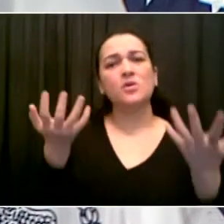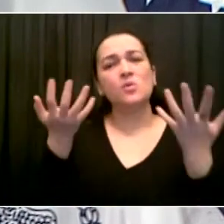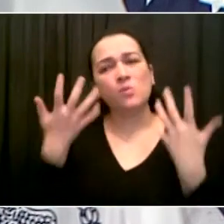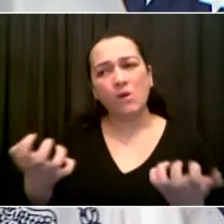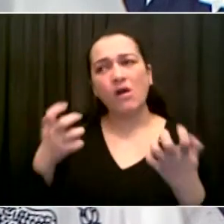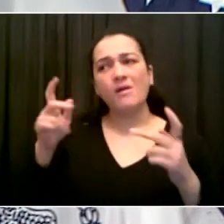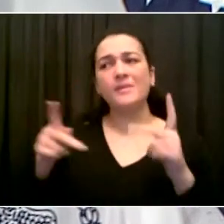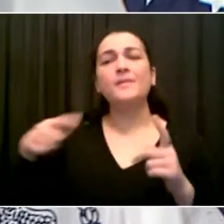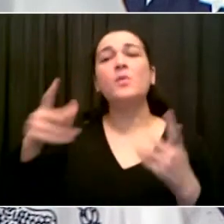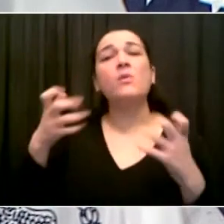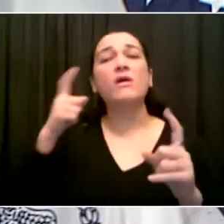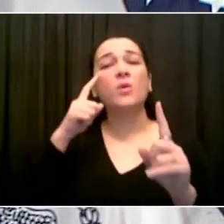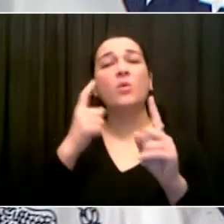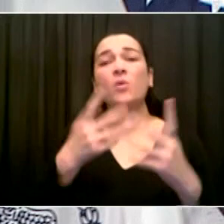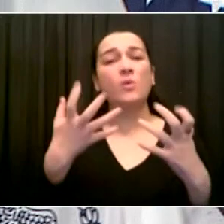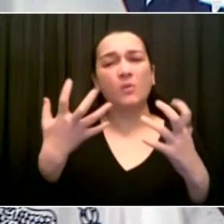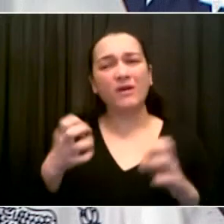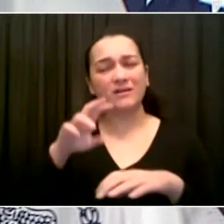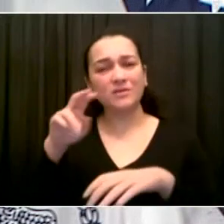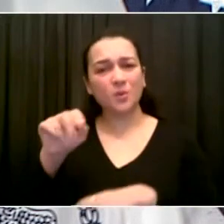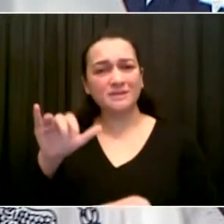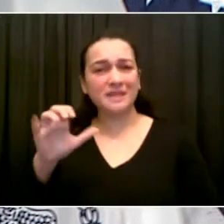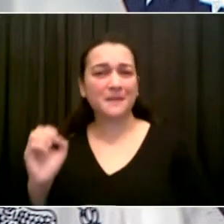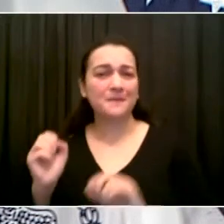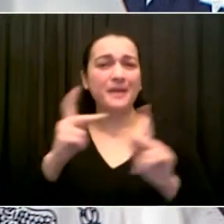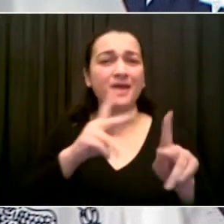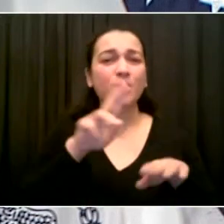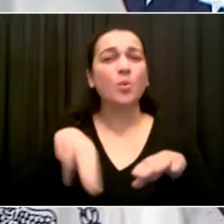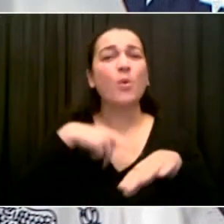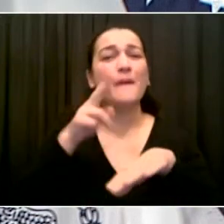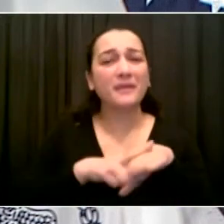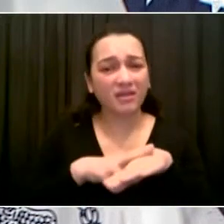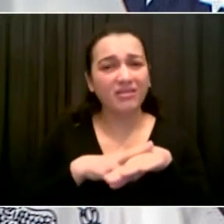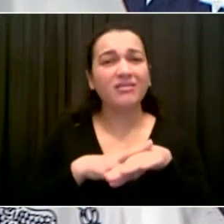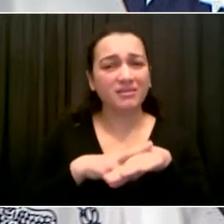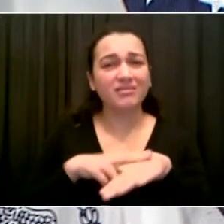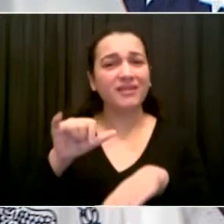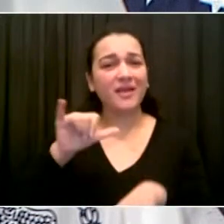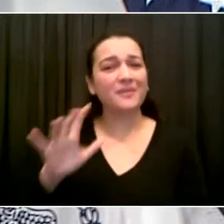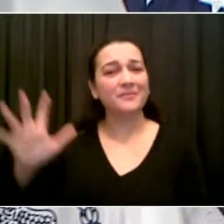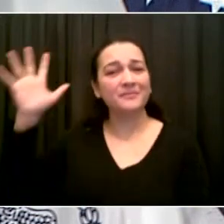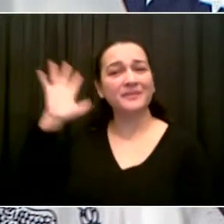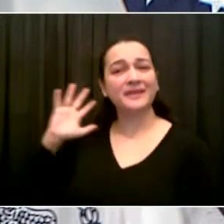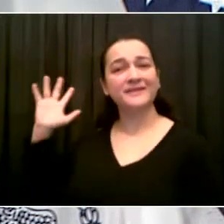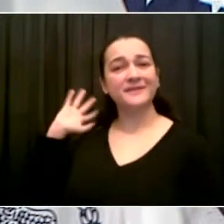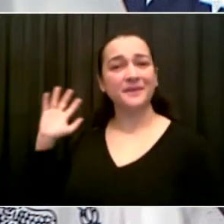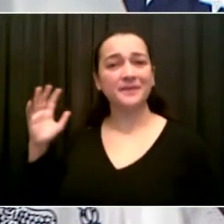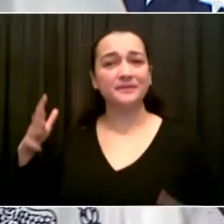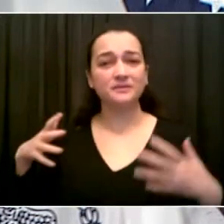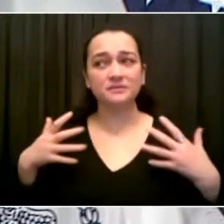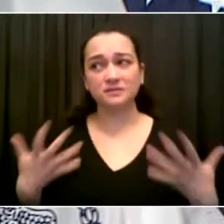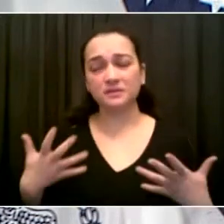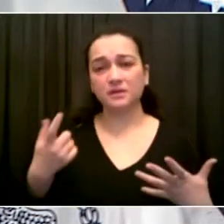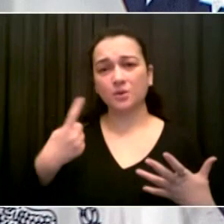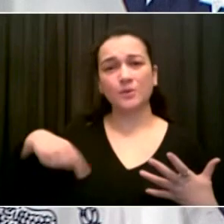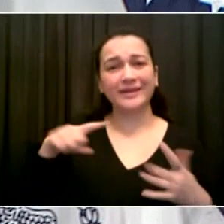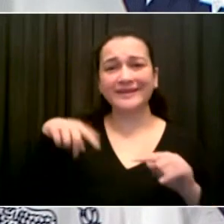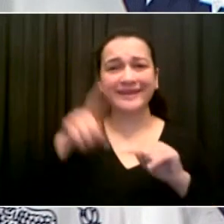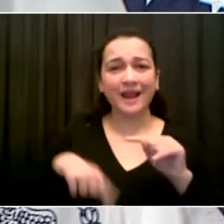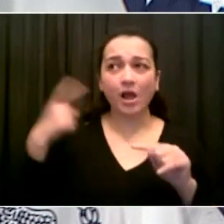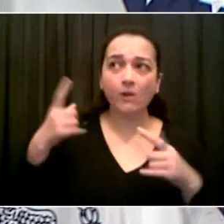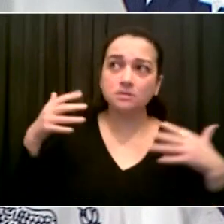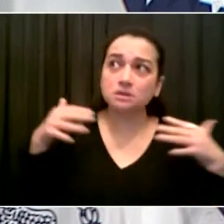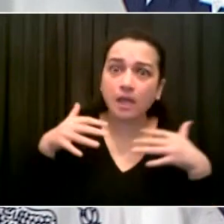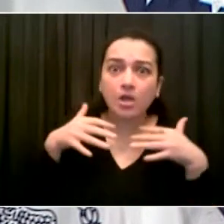real issues we have to address. I believe we've seen a serious uptick in gun violence that has to be addressed. It's going to be addressed. It is